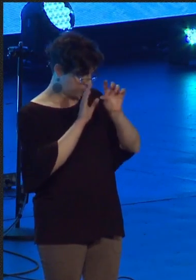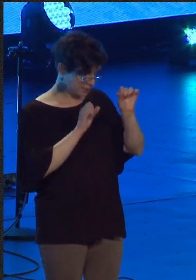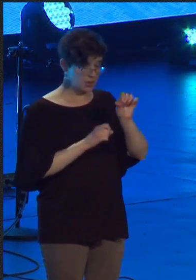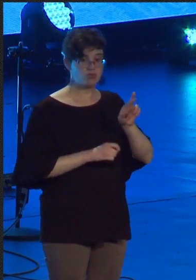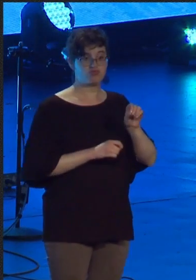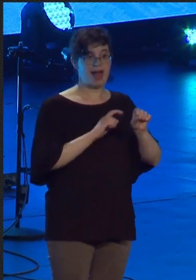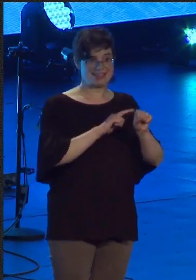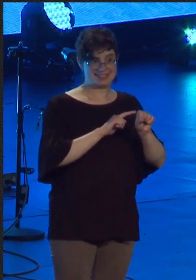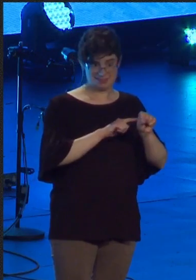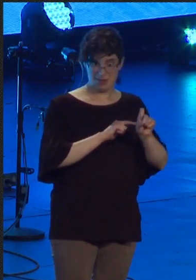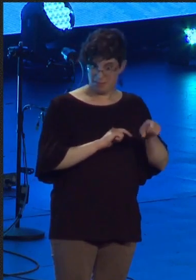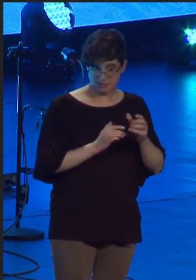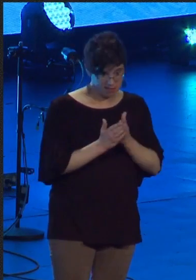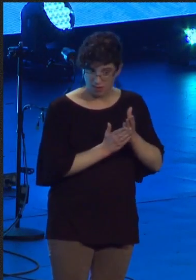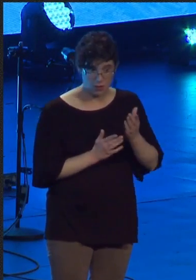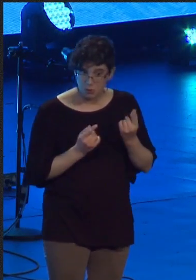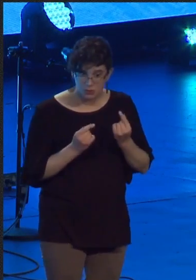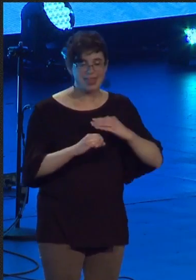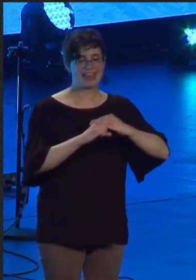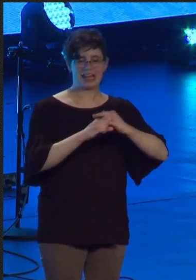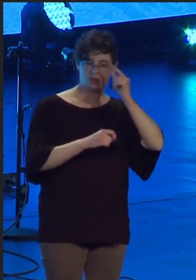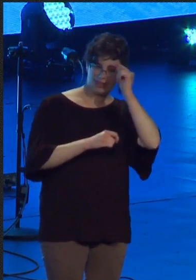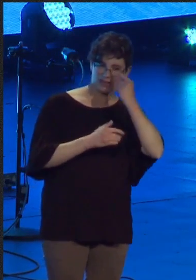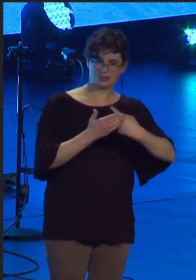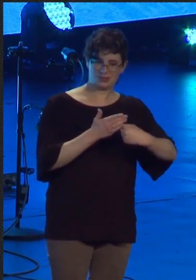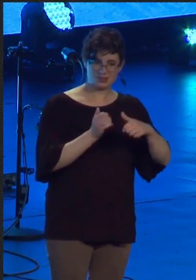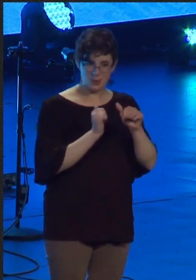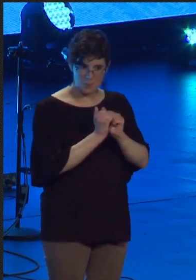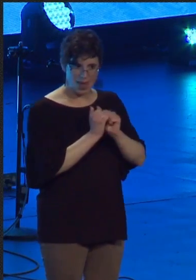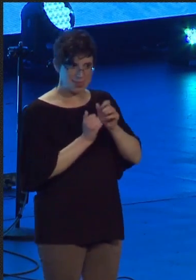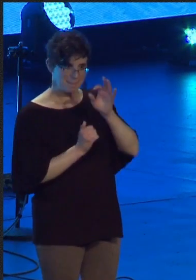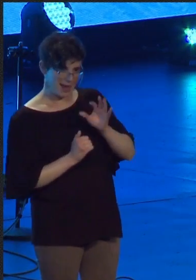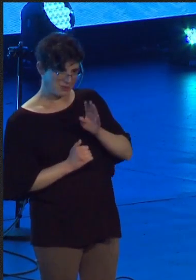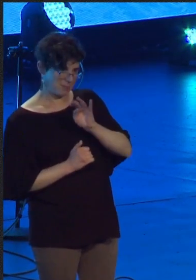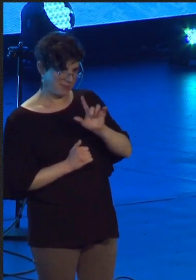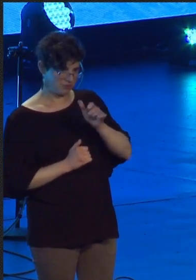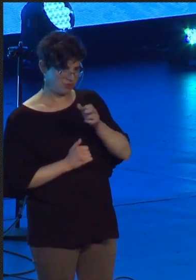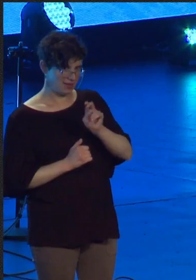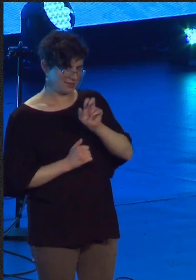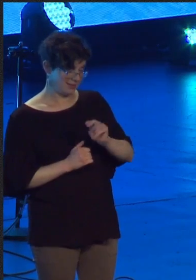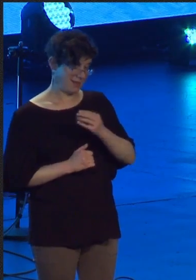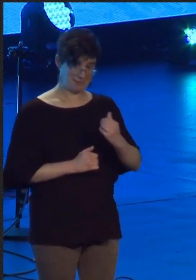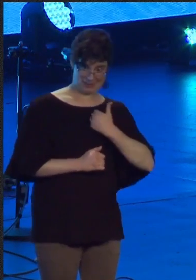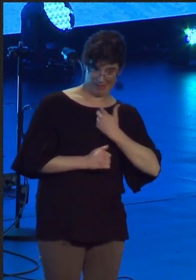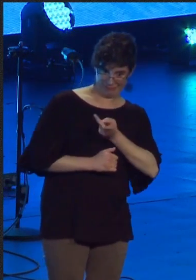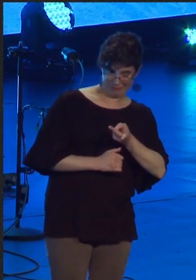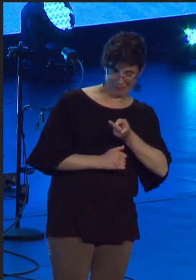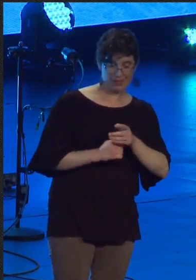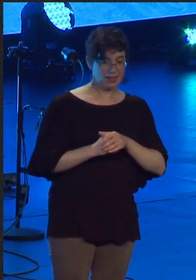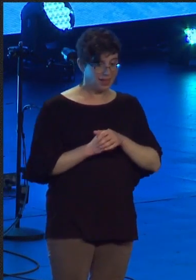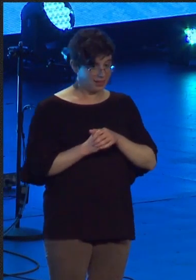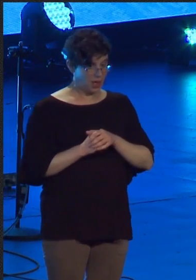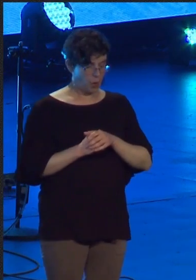to endure was a theological conversation with Pastor Joel Johnson and myself, just to make sure. You probably, as a businessman,